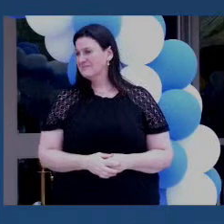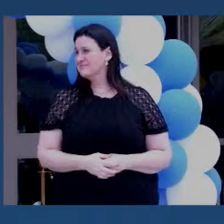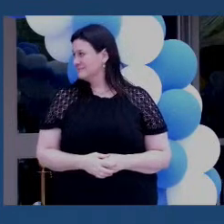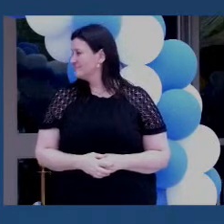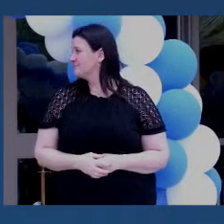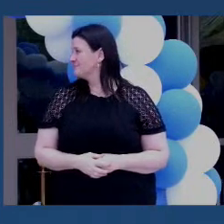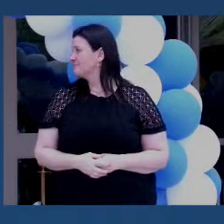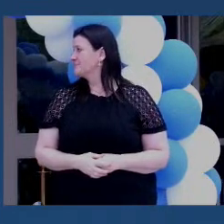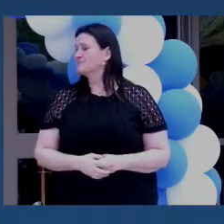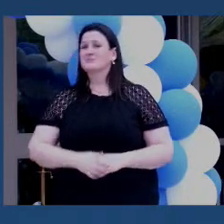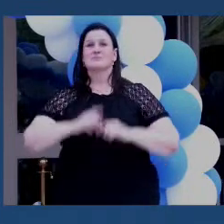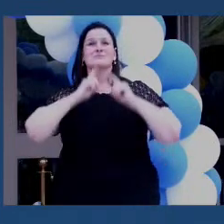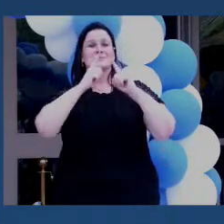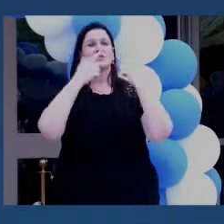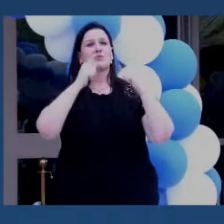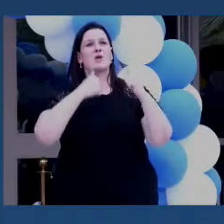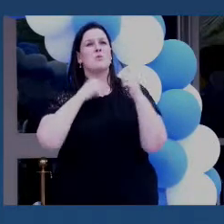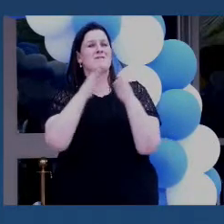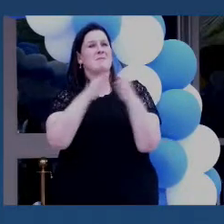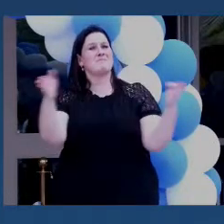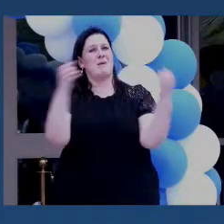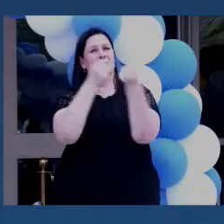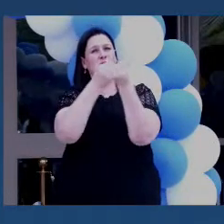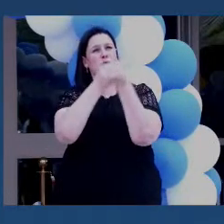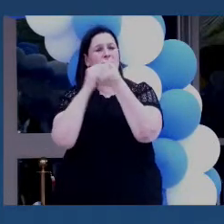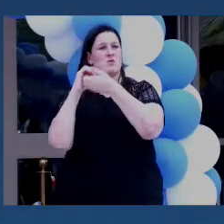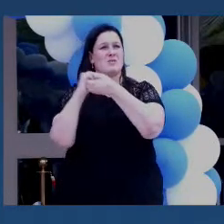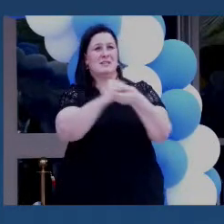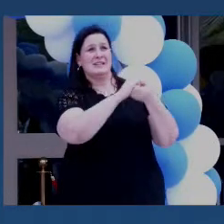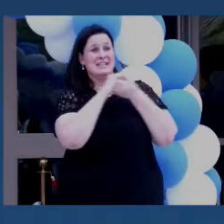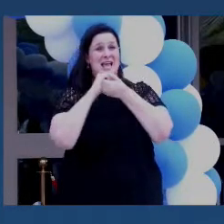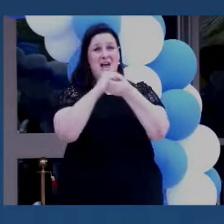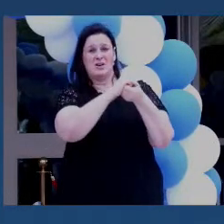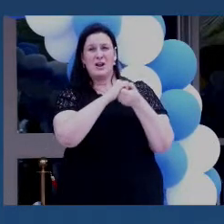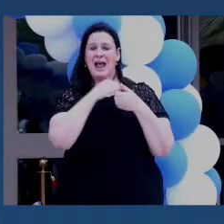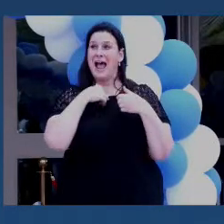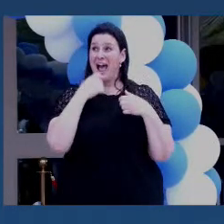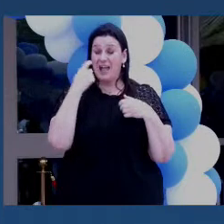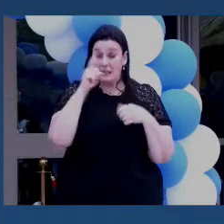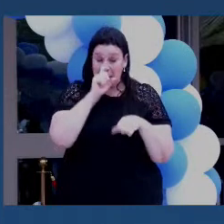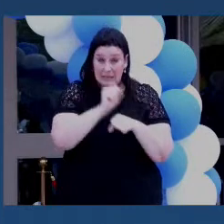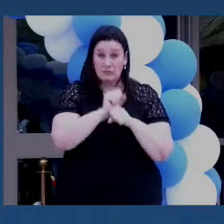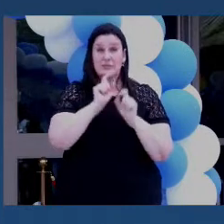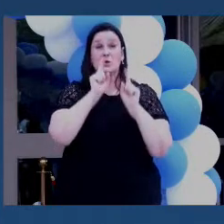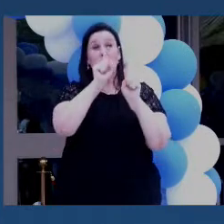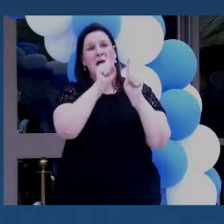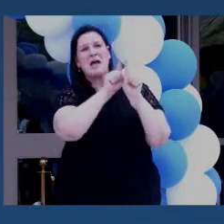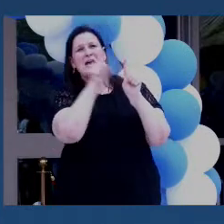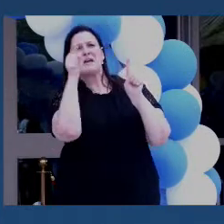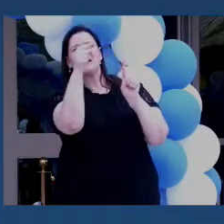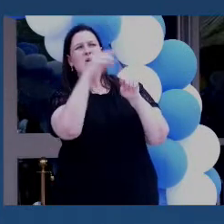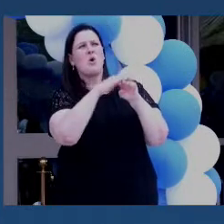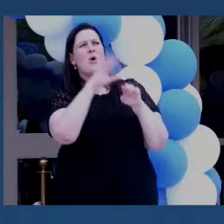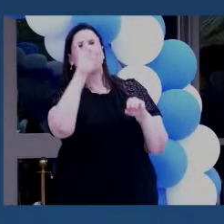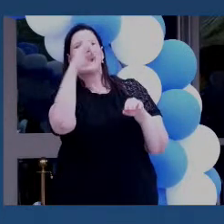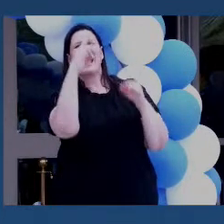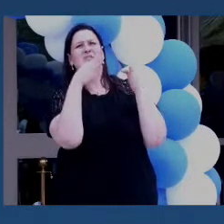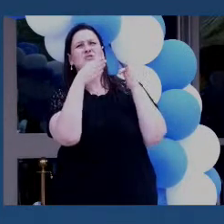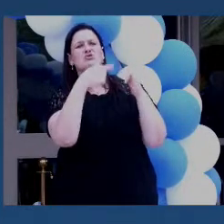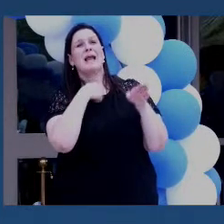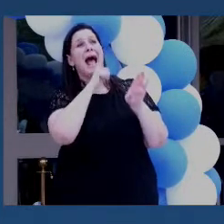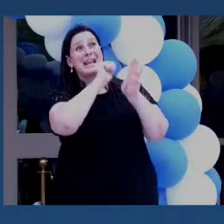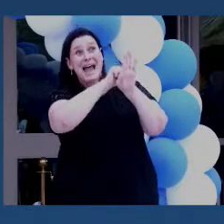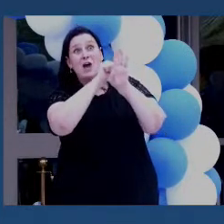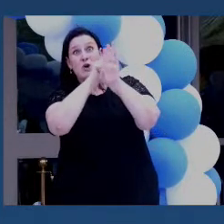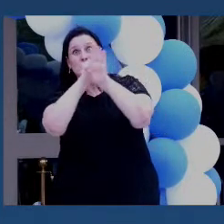In trying to get public support for the collaborative, I was knocking on doors just around the corner from Bancroft on H Street. And